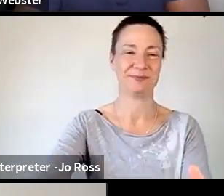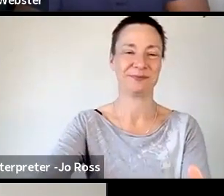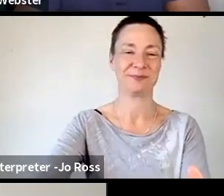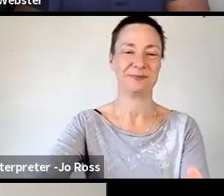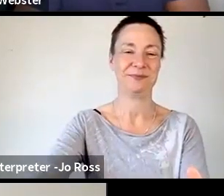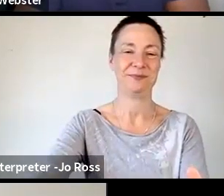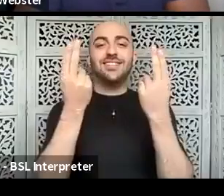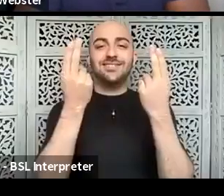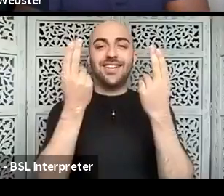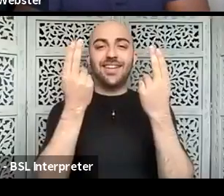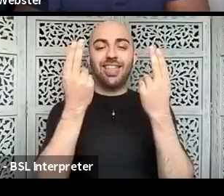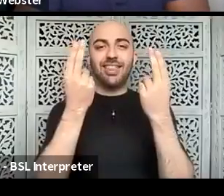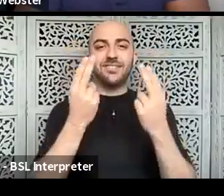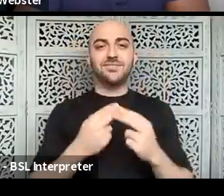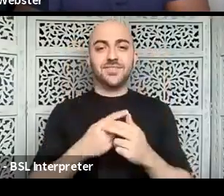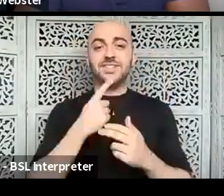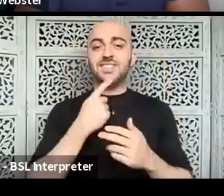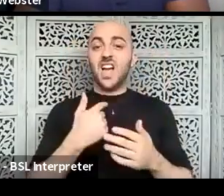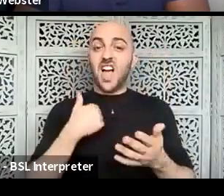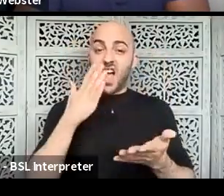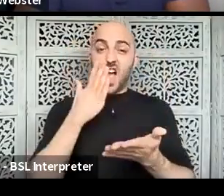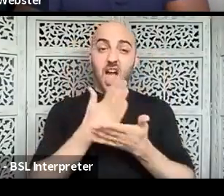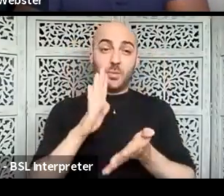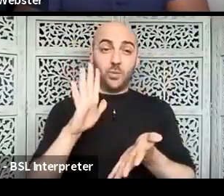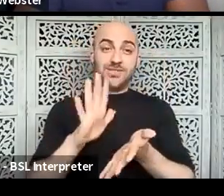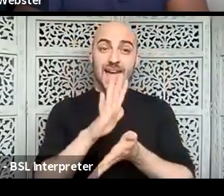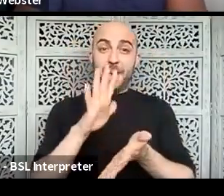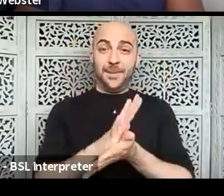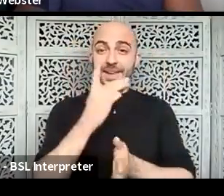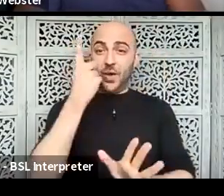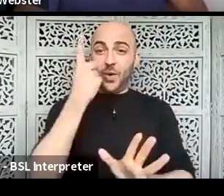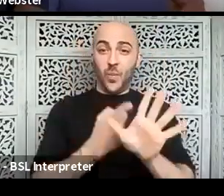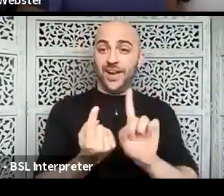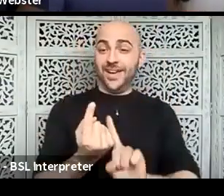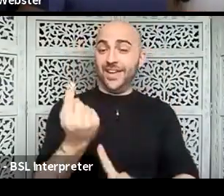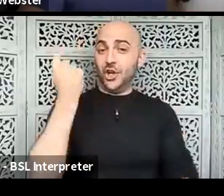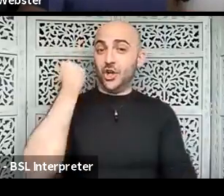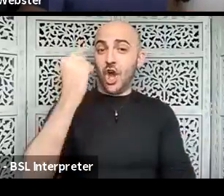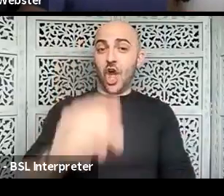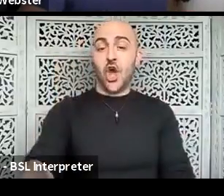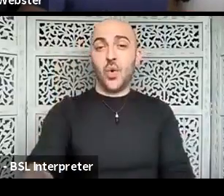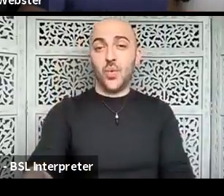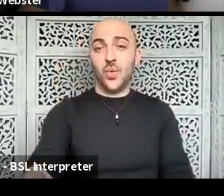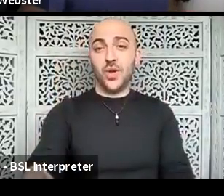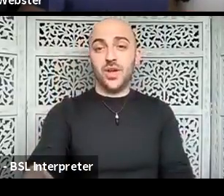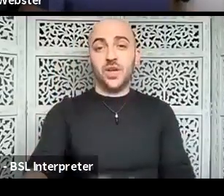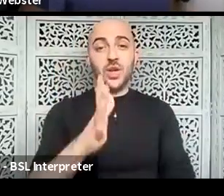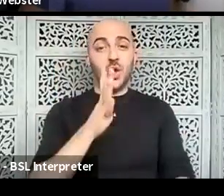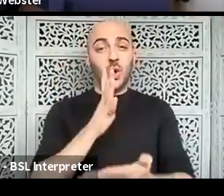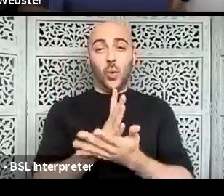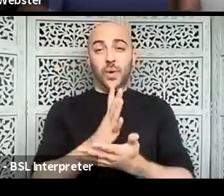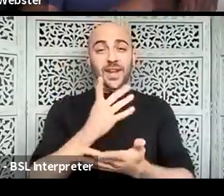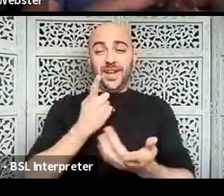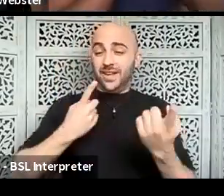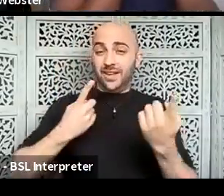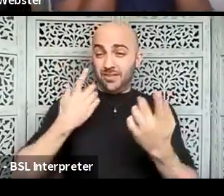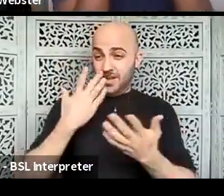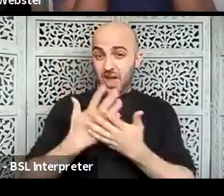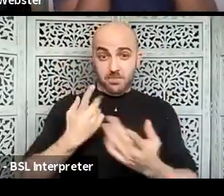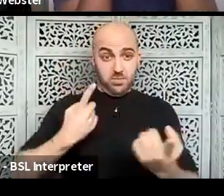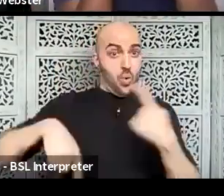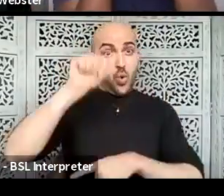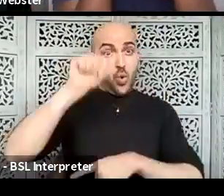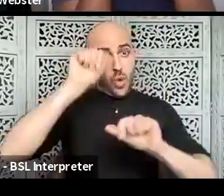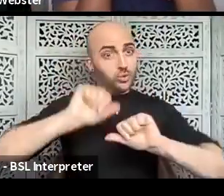way. Not just because I didn't know these lot, but we only met in the last year, actually. I think I should probably say we all know each other really well now. I've met, I